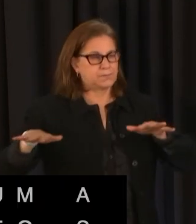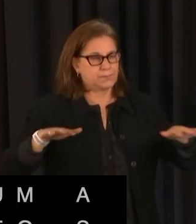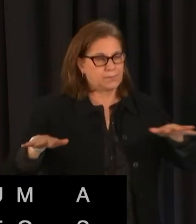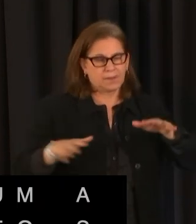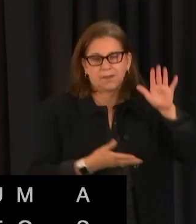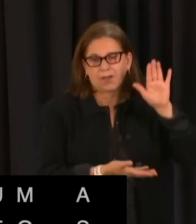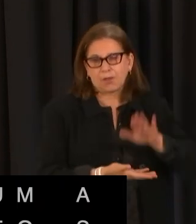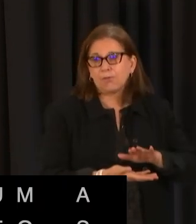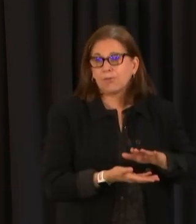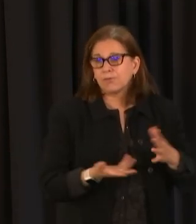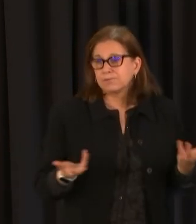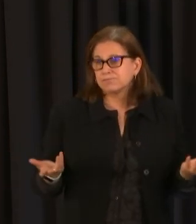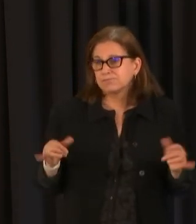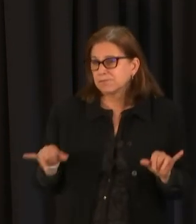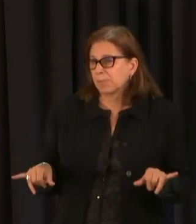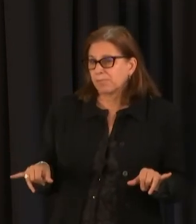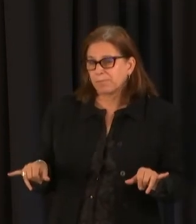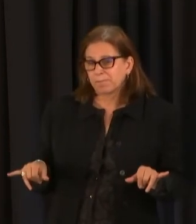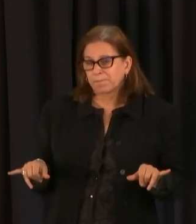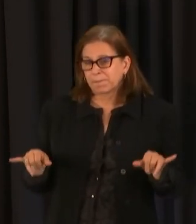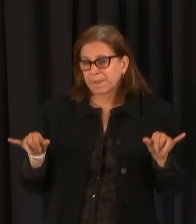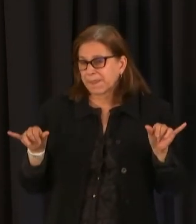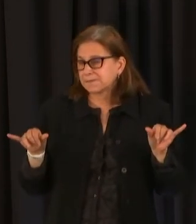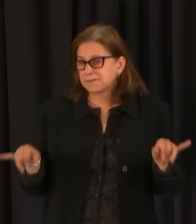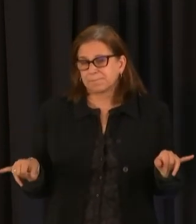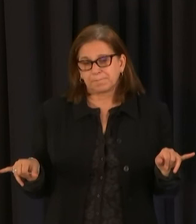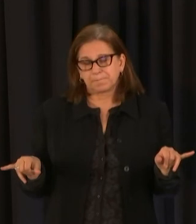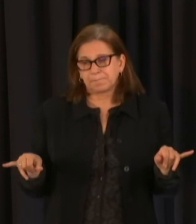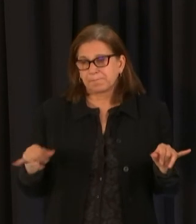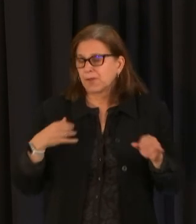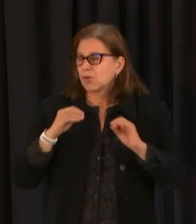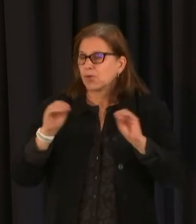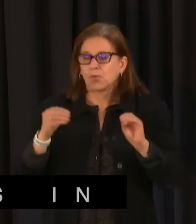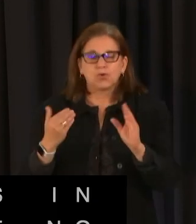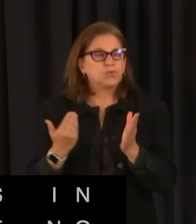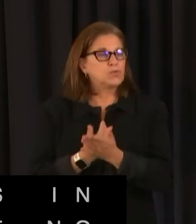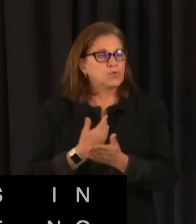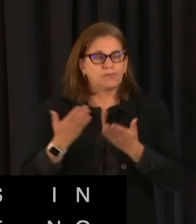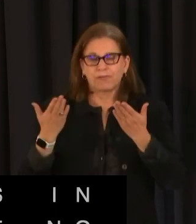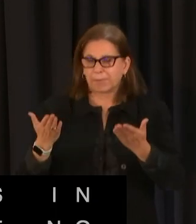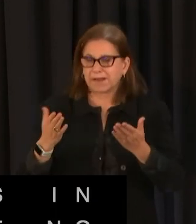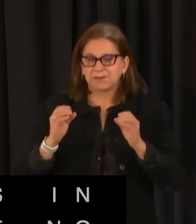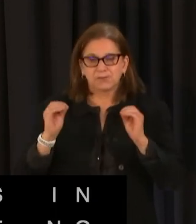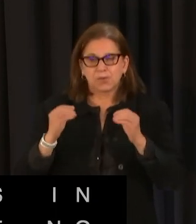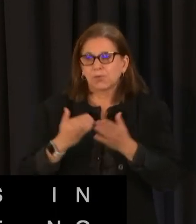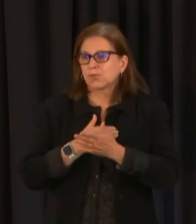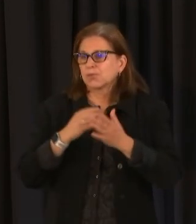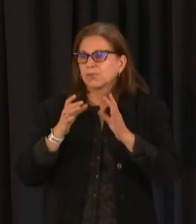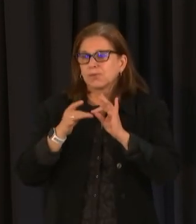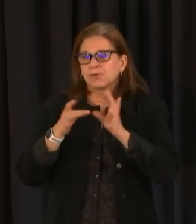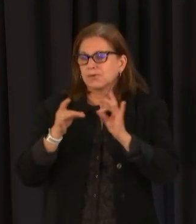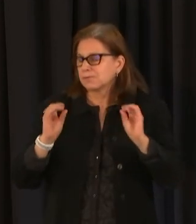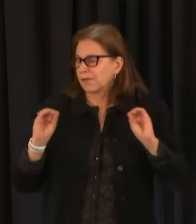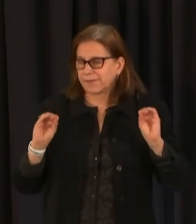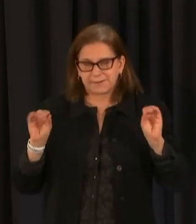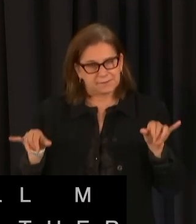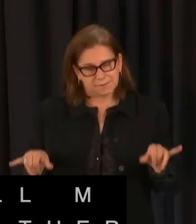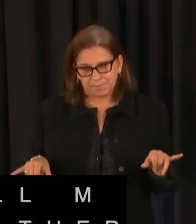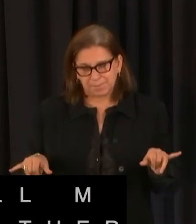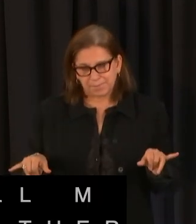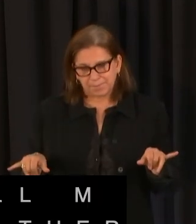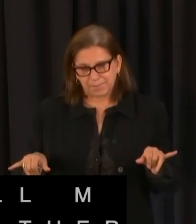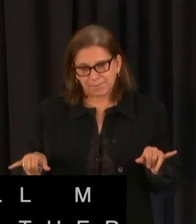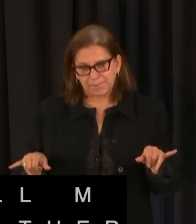we're not yet at a place where we're going to make that recommendation to the mayor to change our mask mandate. We also believe that